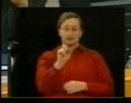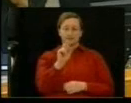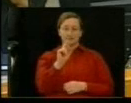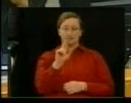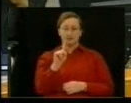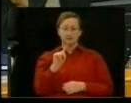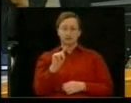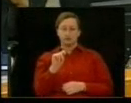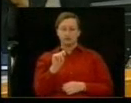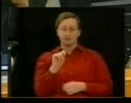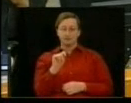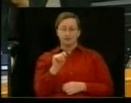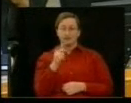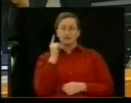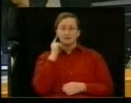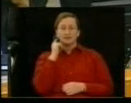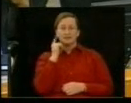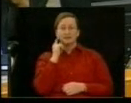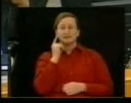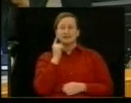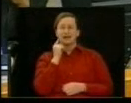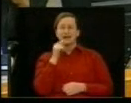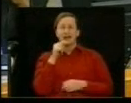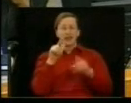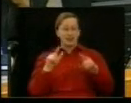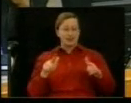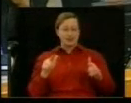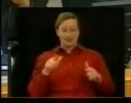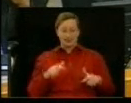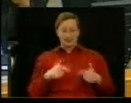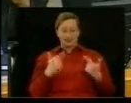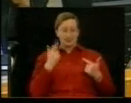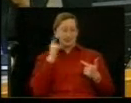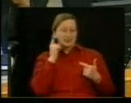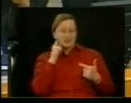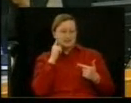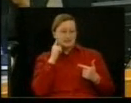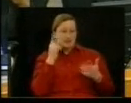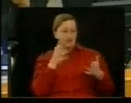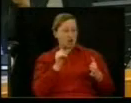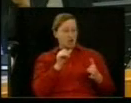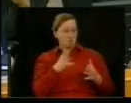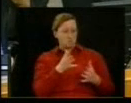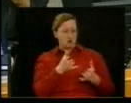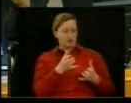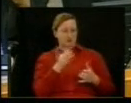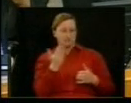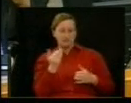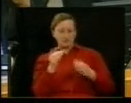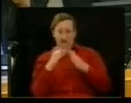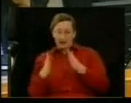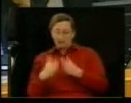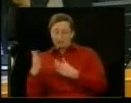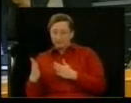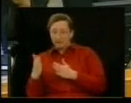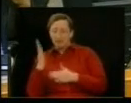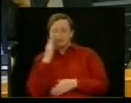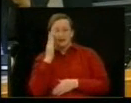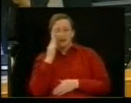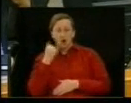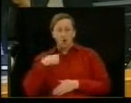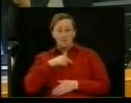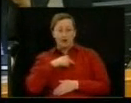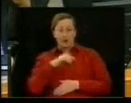people say, listen to the commissioners in our district. You don't live down here. We don't want these 15 houses built beside me. These commissioners know our area. They know what we